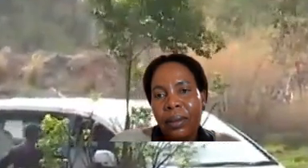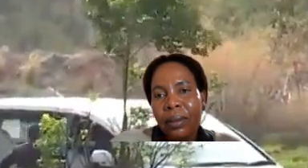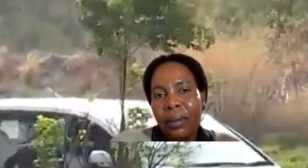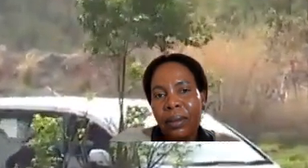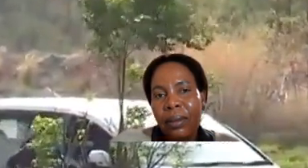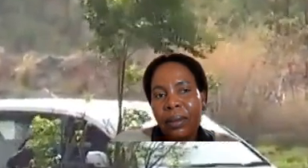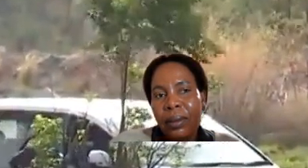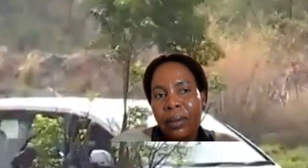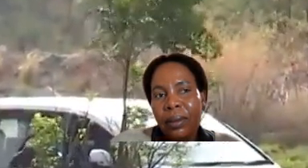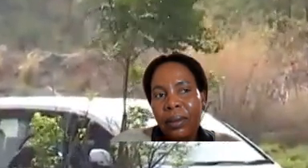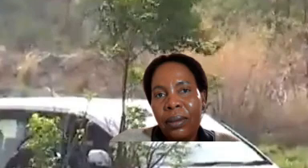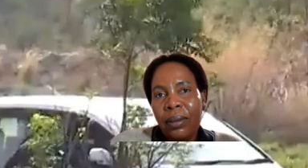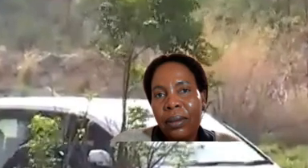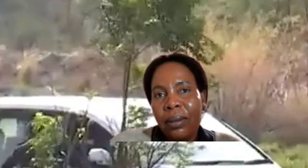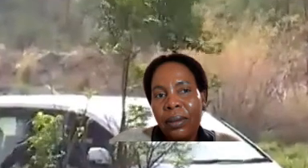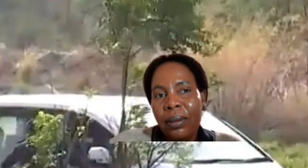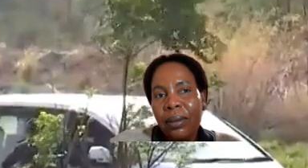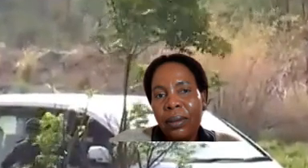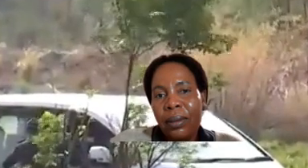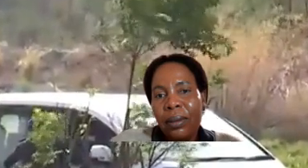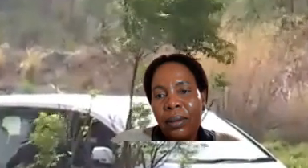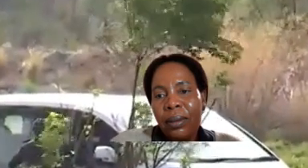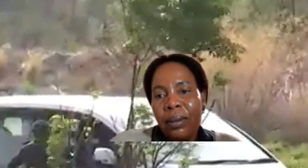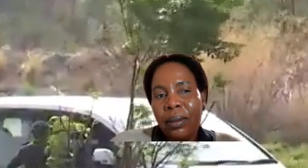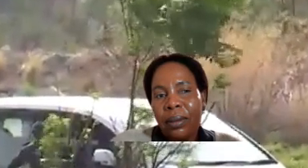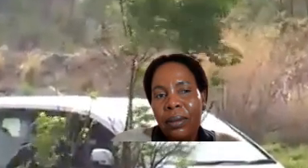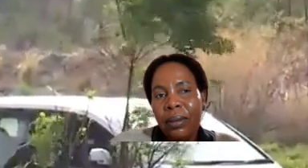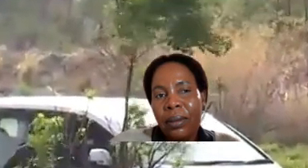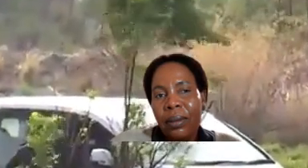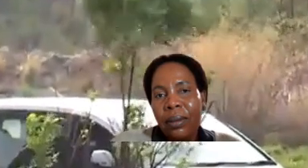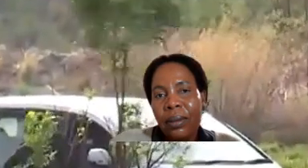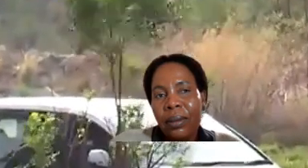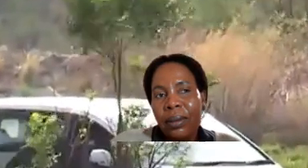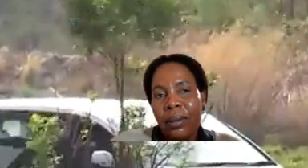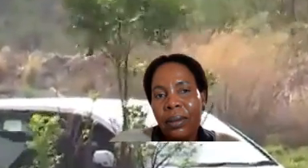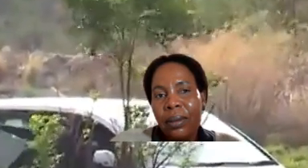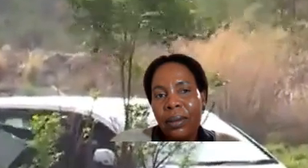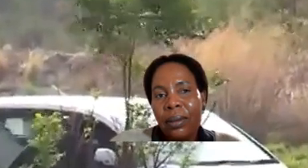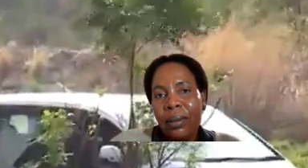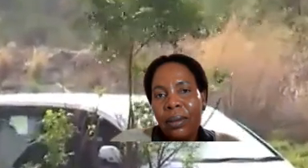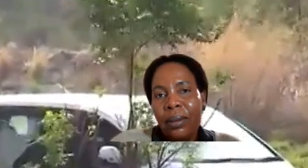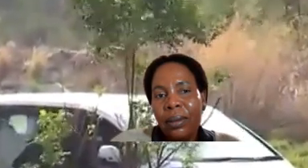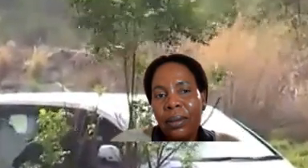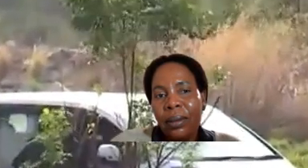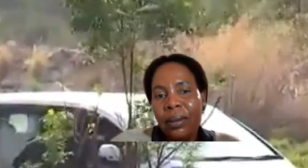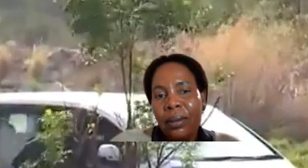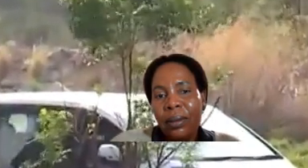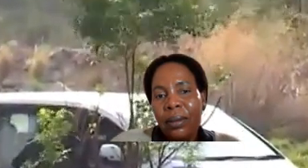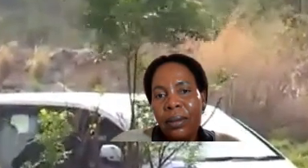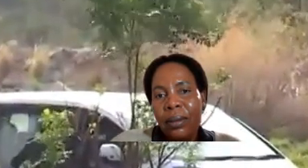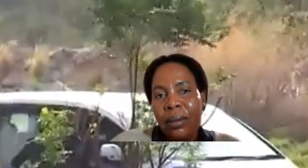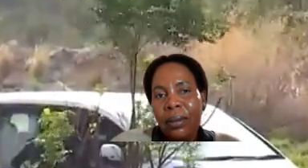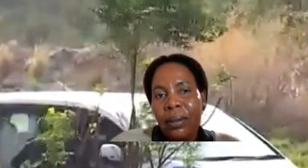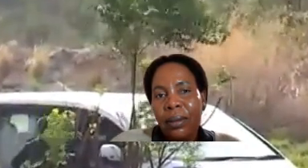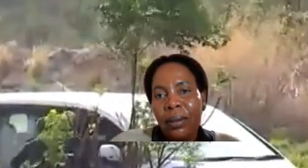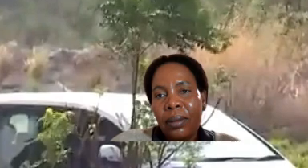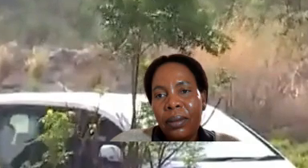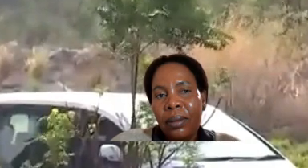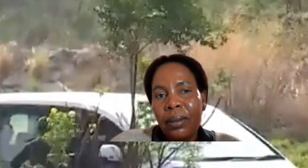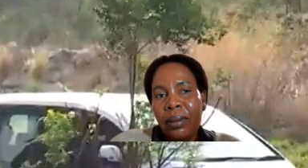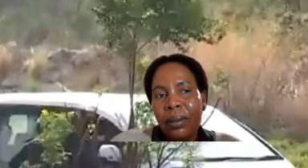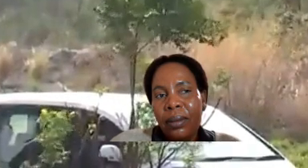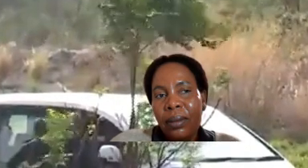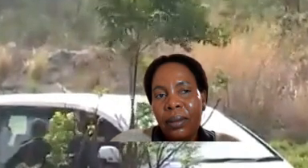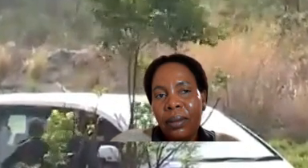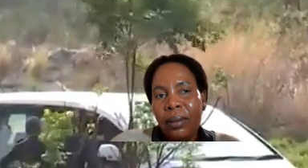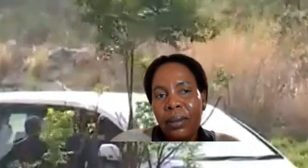remove all the people underground as expected? Because you would recall that it's only about 5 people that have resurfaced at this